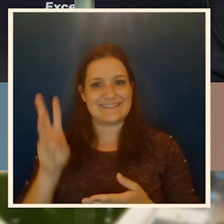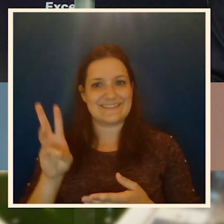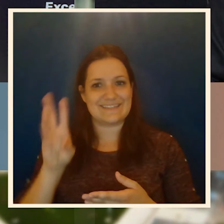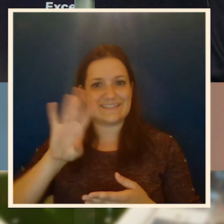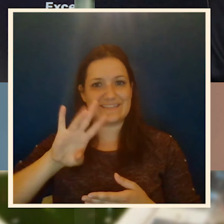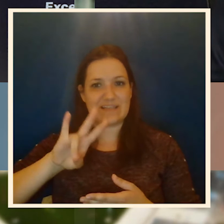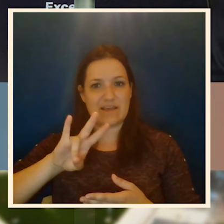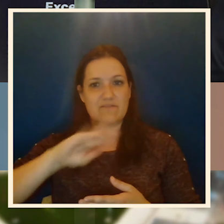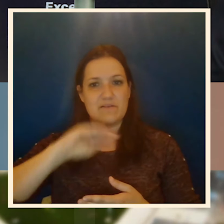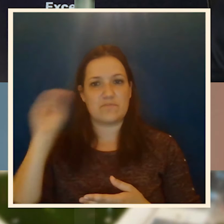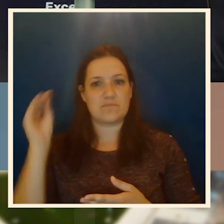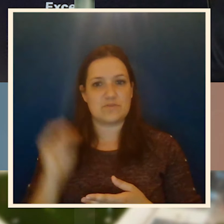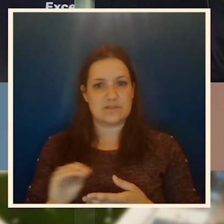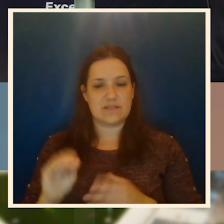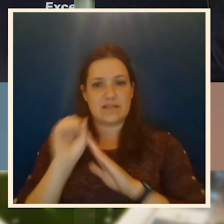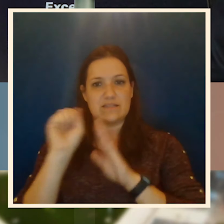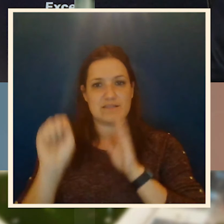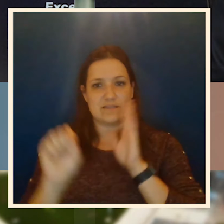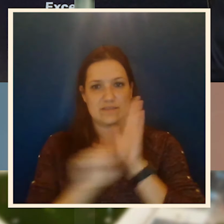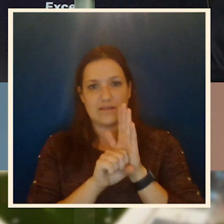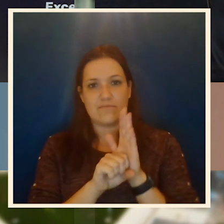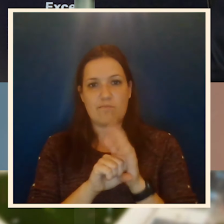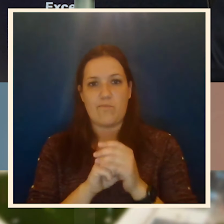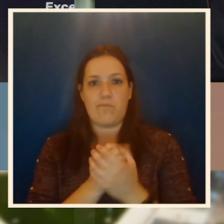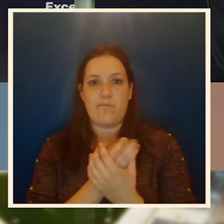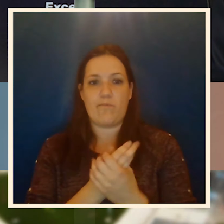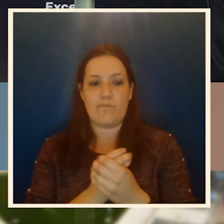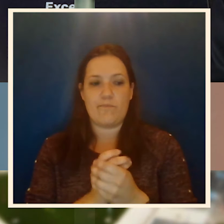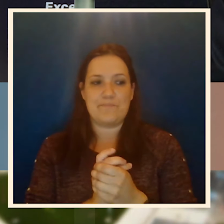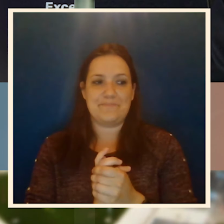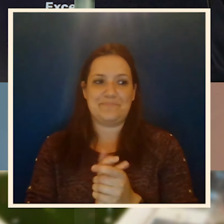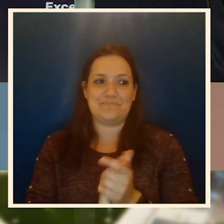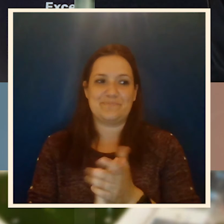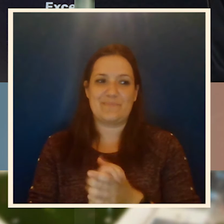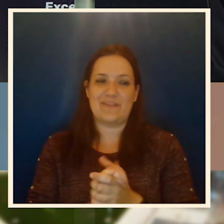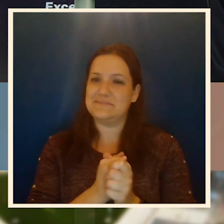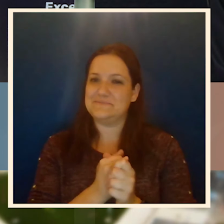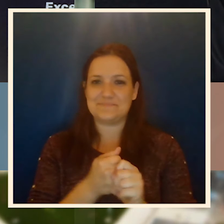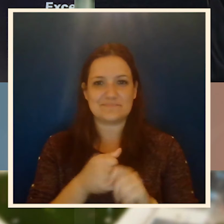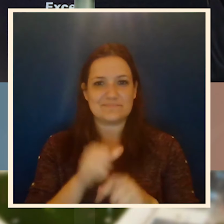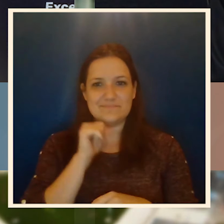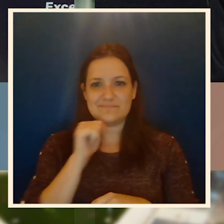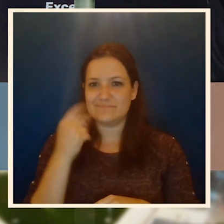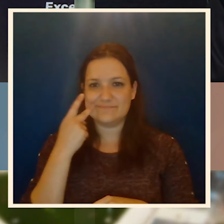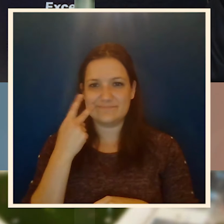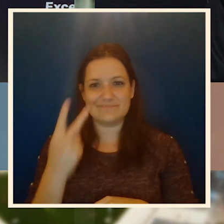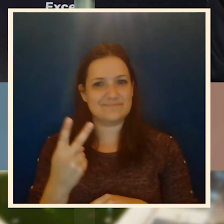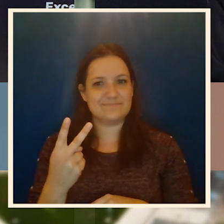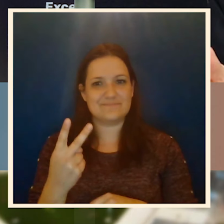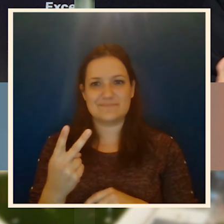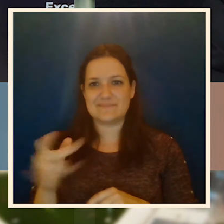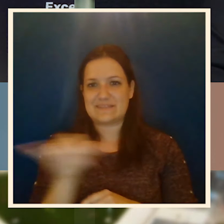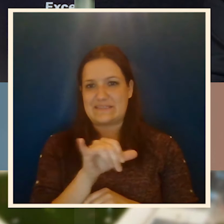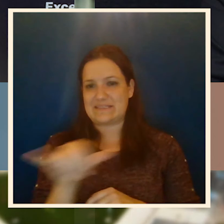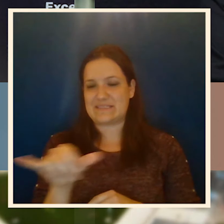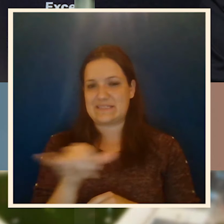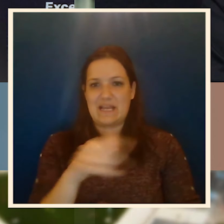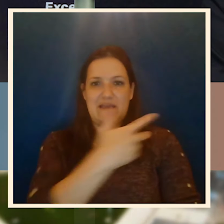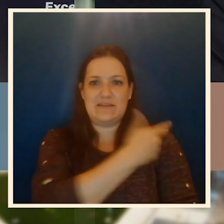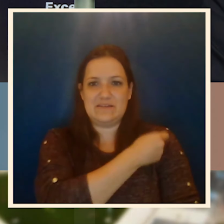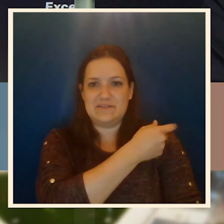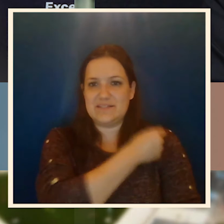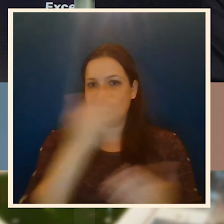vaccinated, which obviously is far less than the 67% at the state level. So we